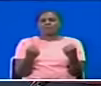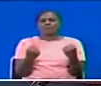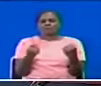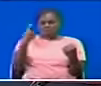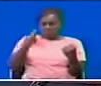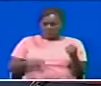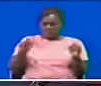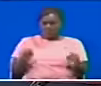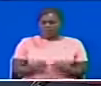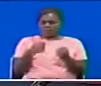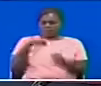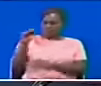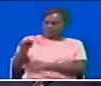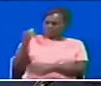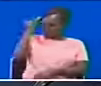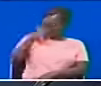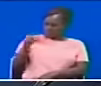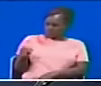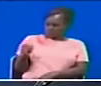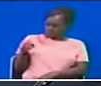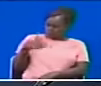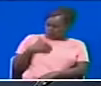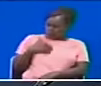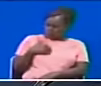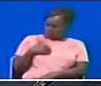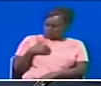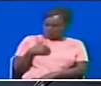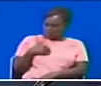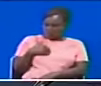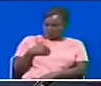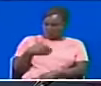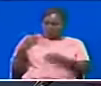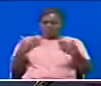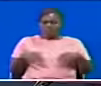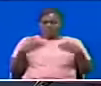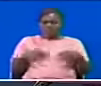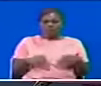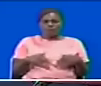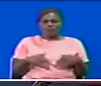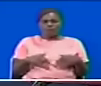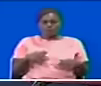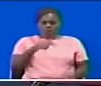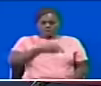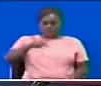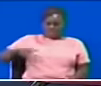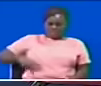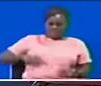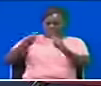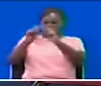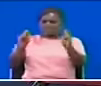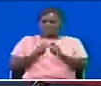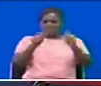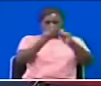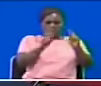to happen. If I ask you, Yvonne, today, we have people, tribal kingpins, who have